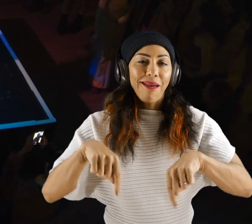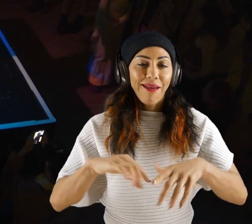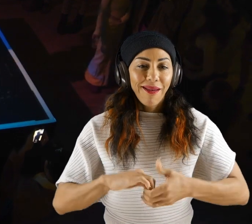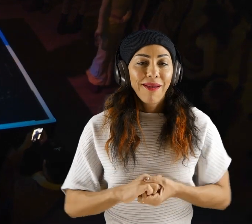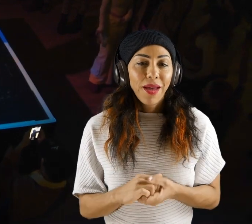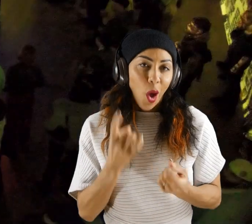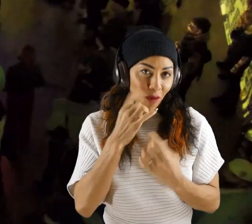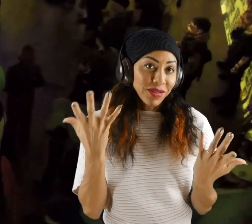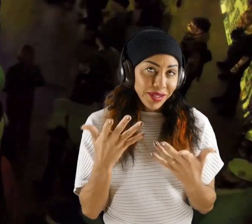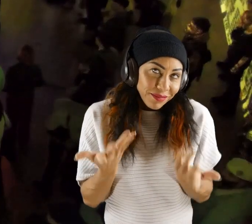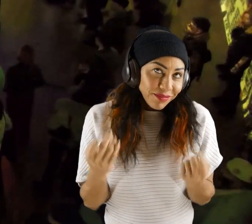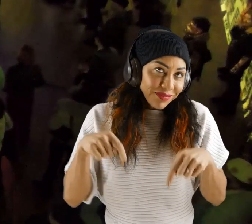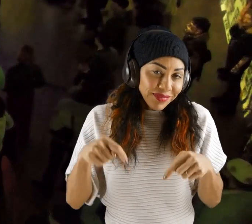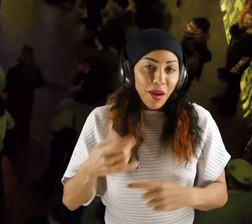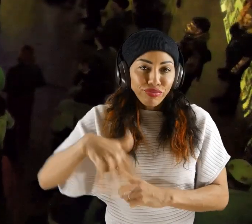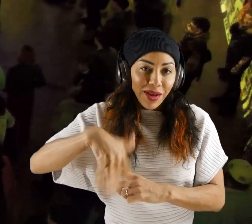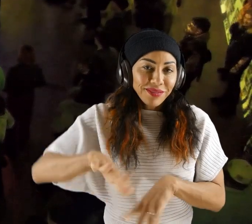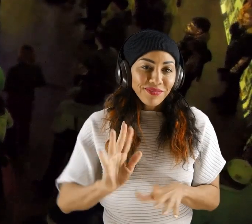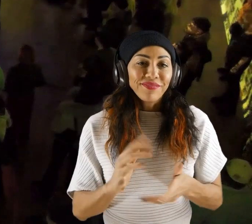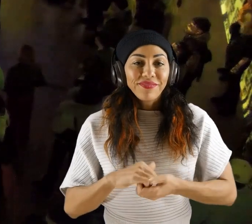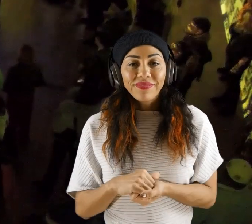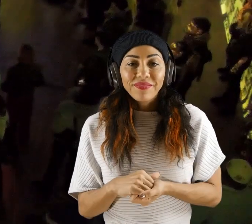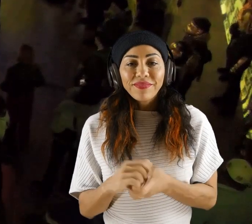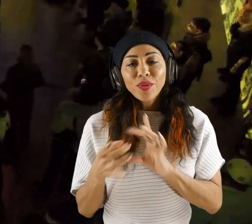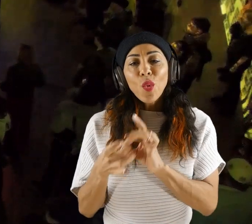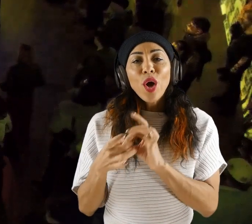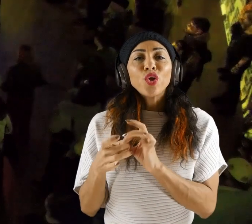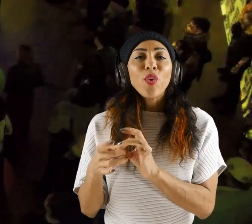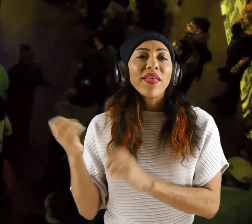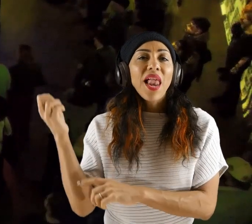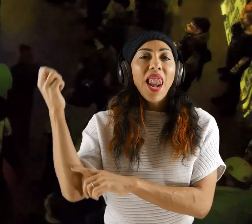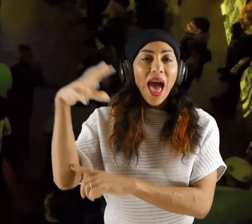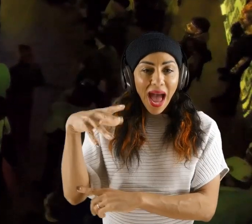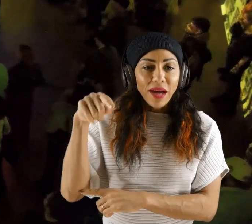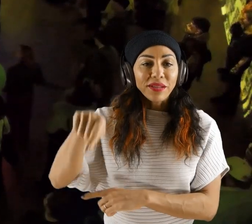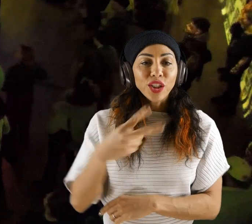Brighton. I worked with Lighthouse in 2017 and 2018. All right.